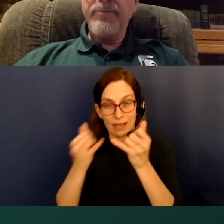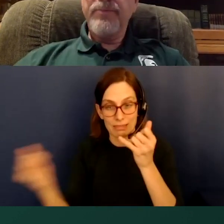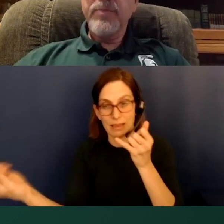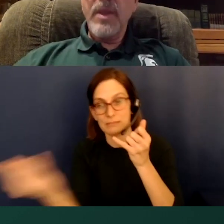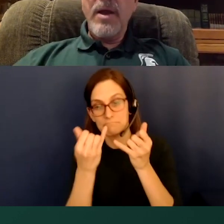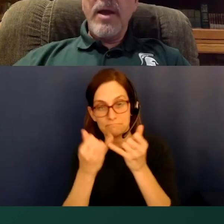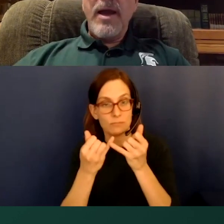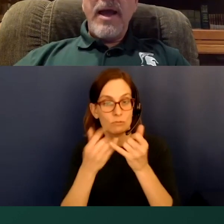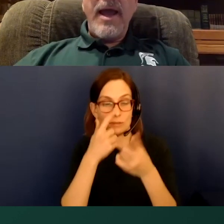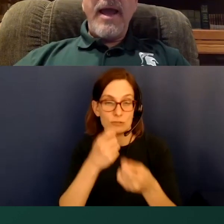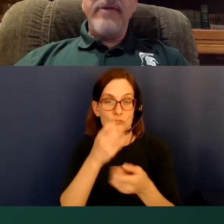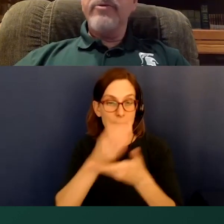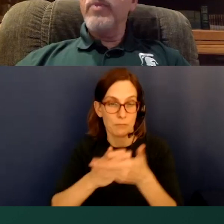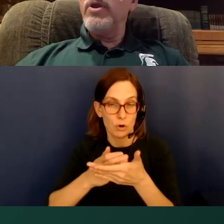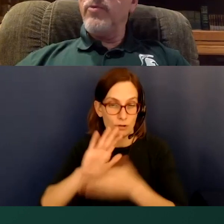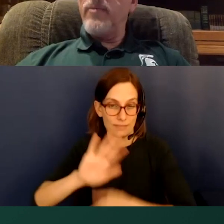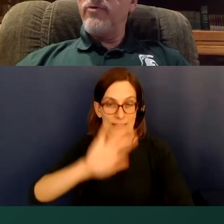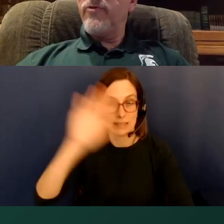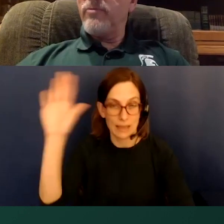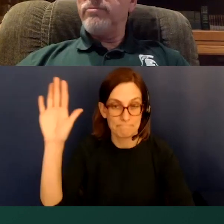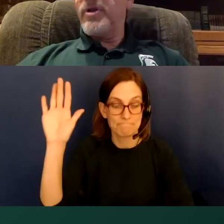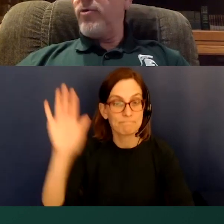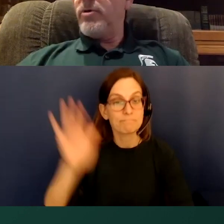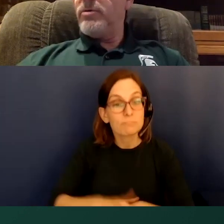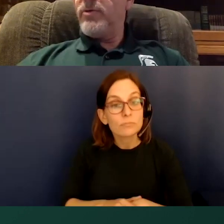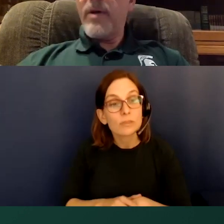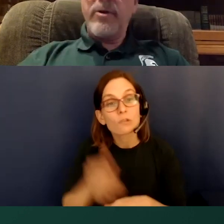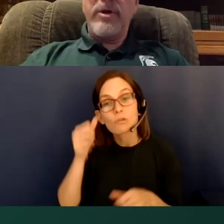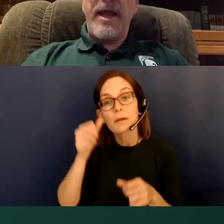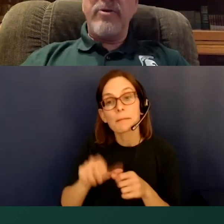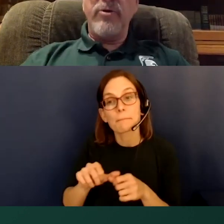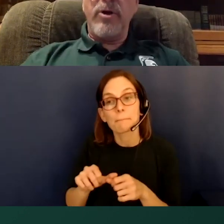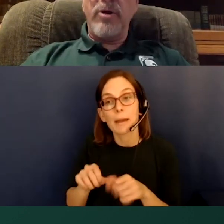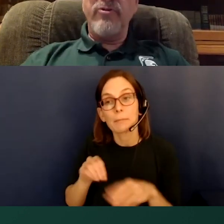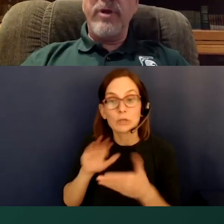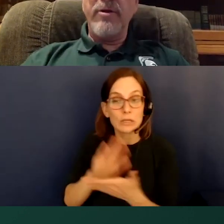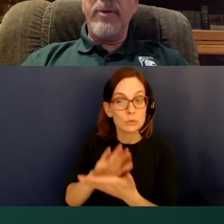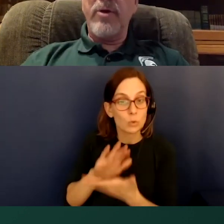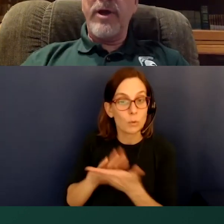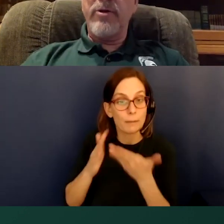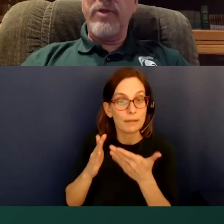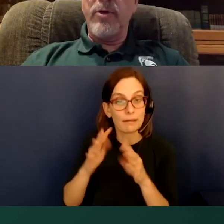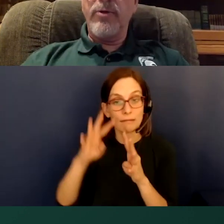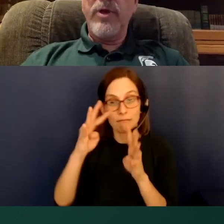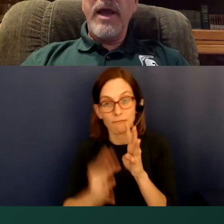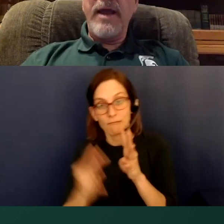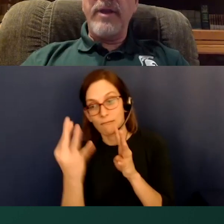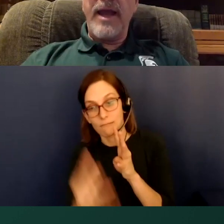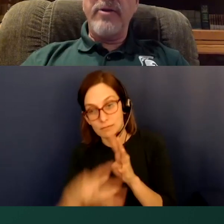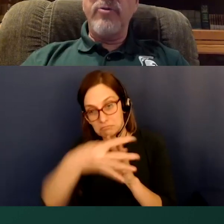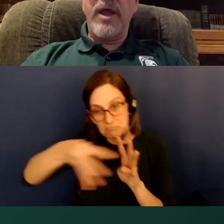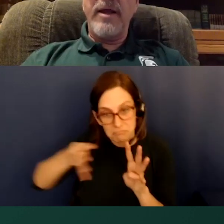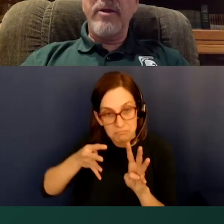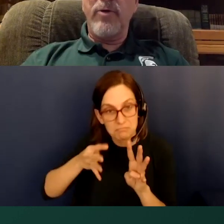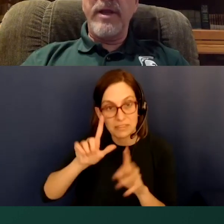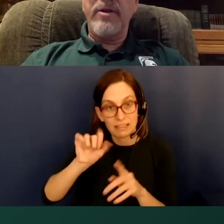sky. And you remember from school, you probably learned latitude and longitude. Here's the equator of the Earth and the